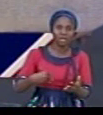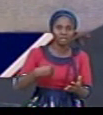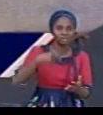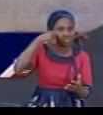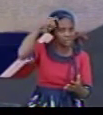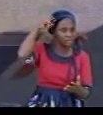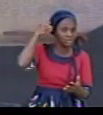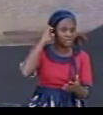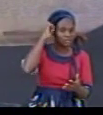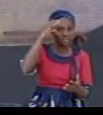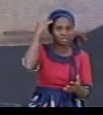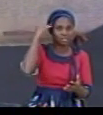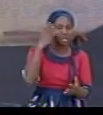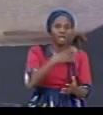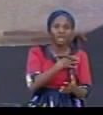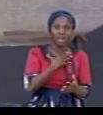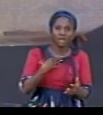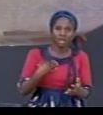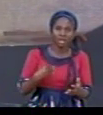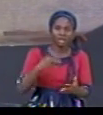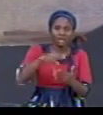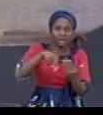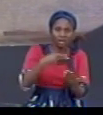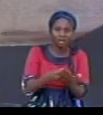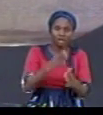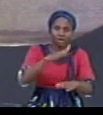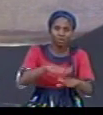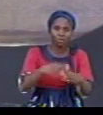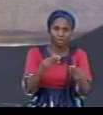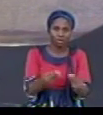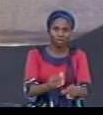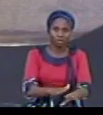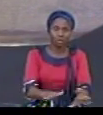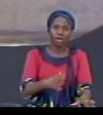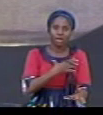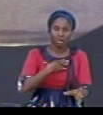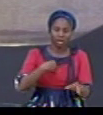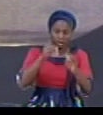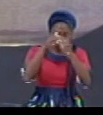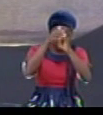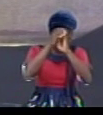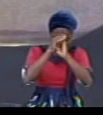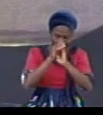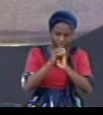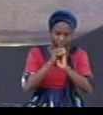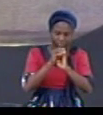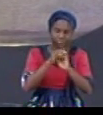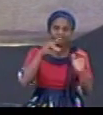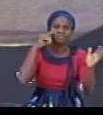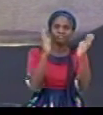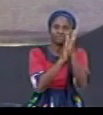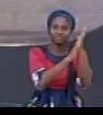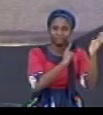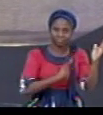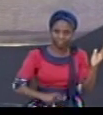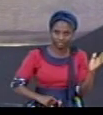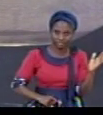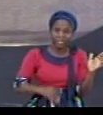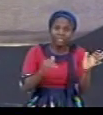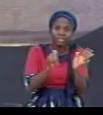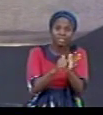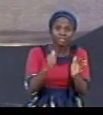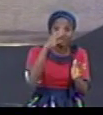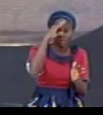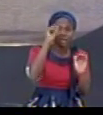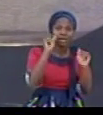fell down upon the ground and worshiped. Praise the Lord. That a man can worship